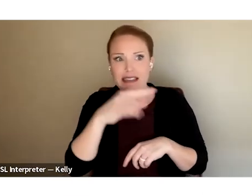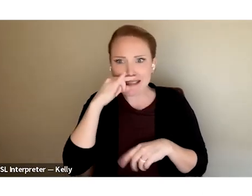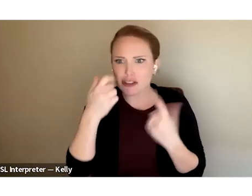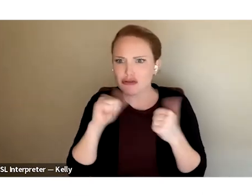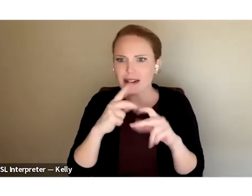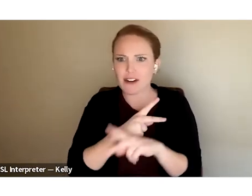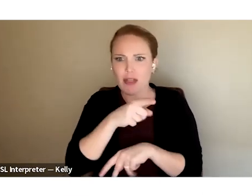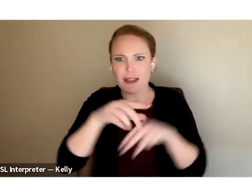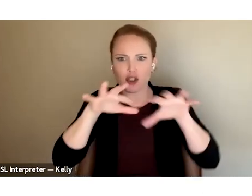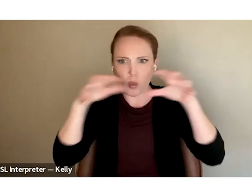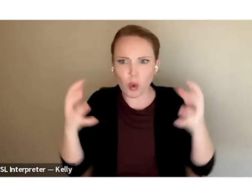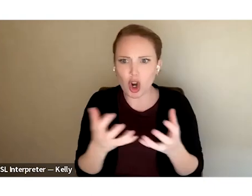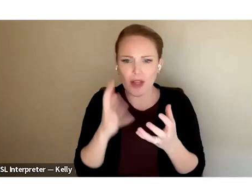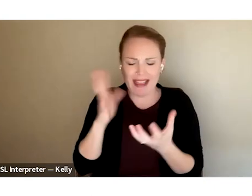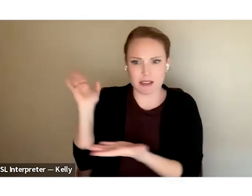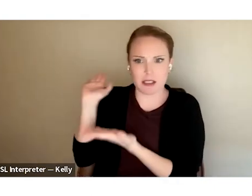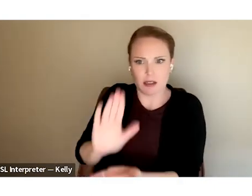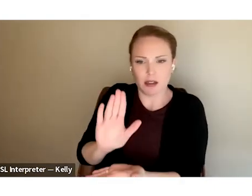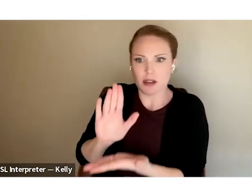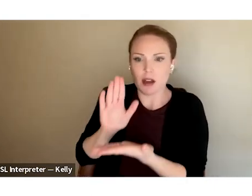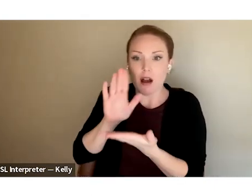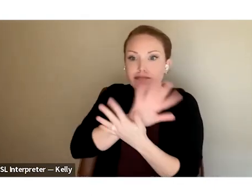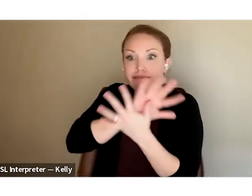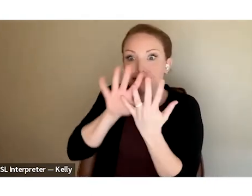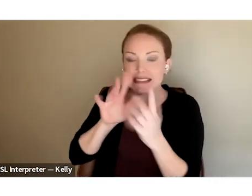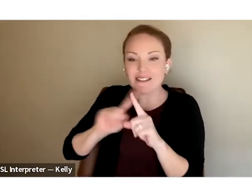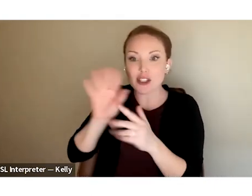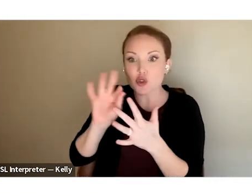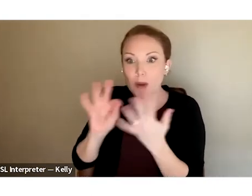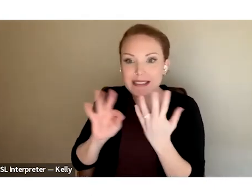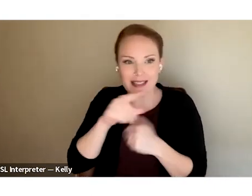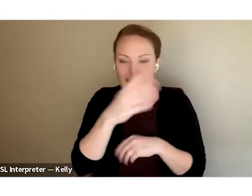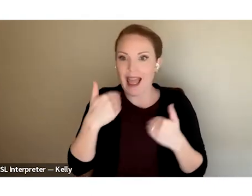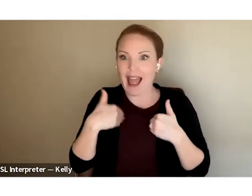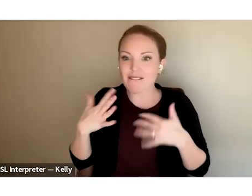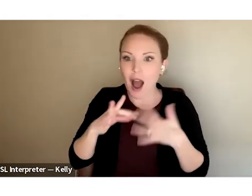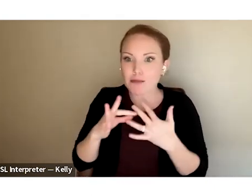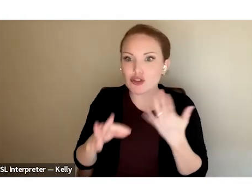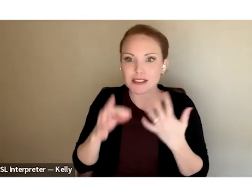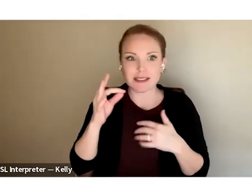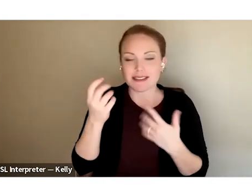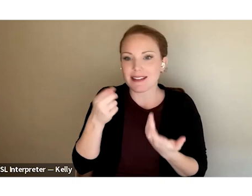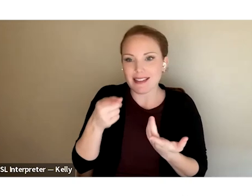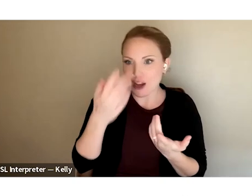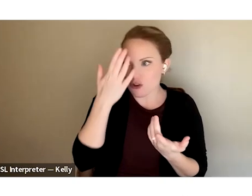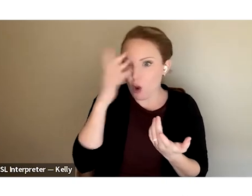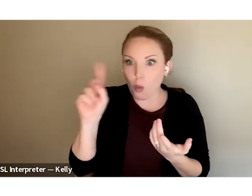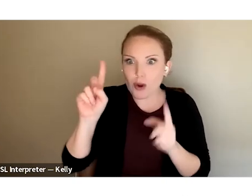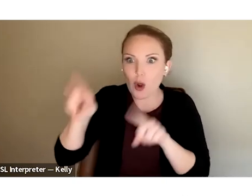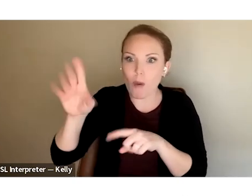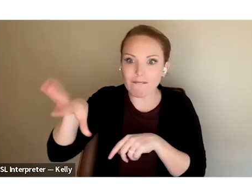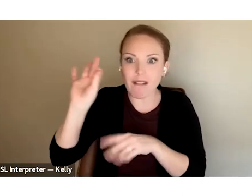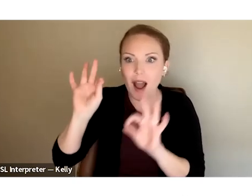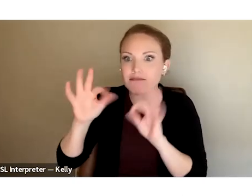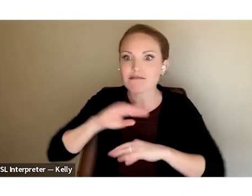as a binary of choices, where to go. And this is actually a really crucial episode because